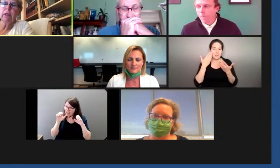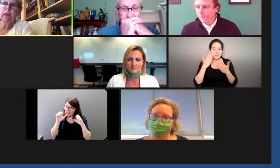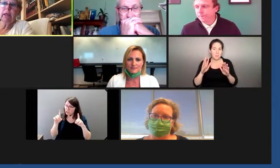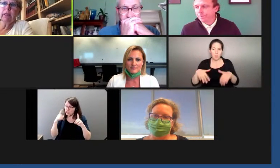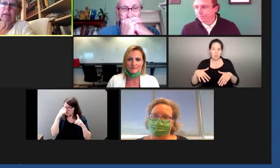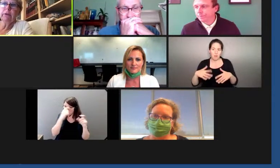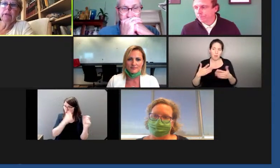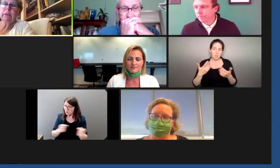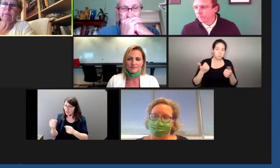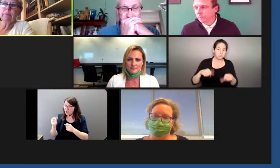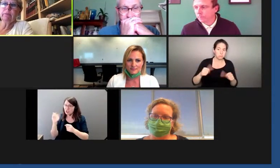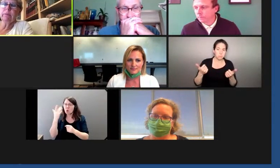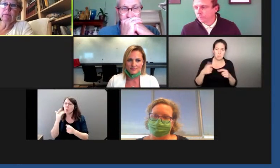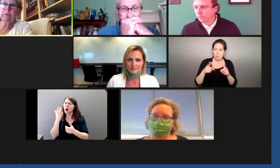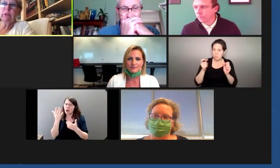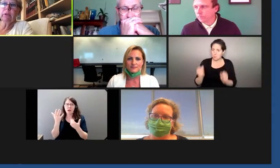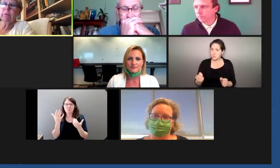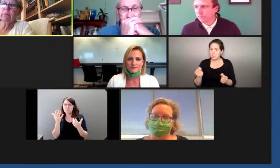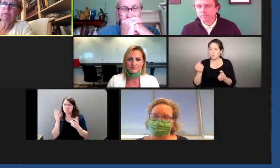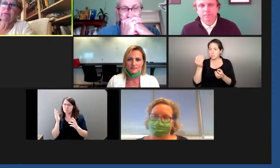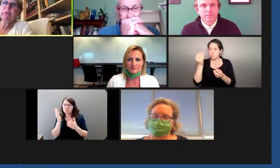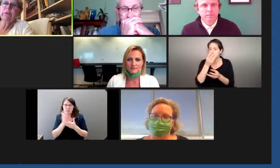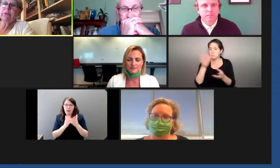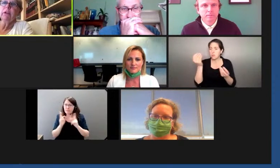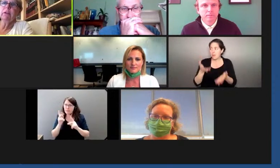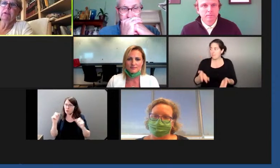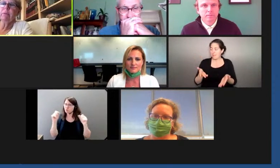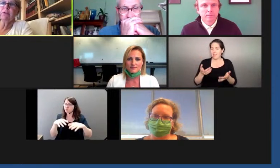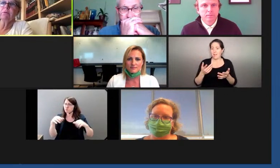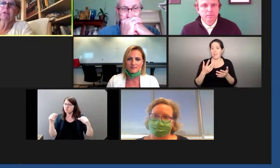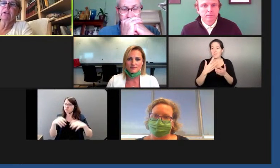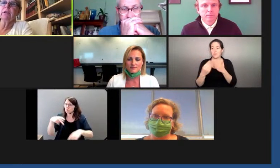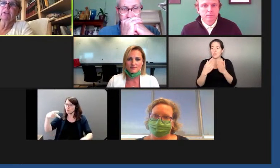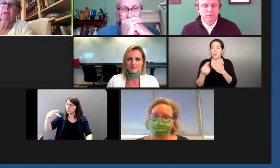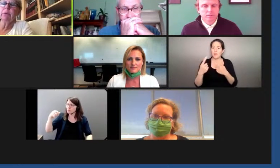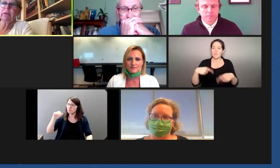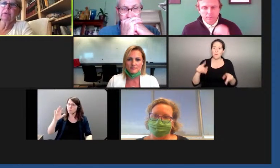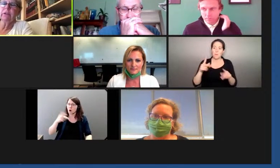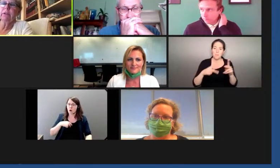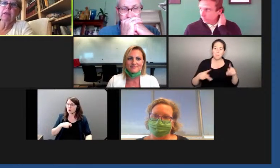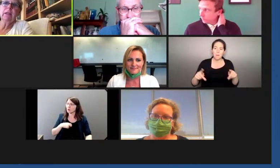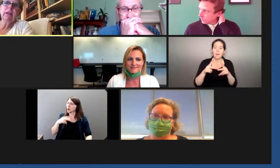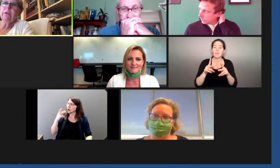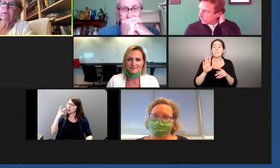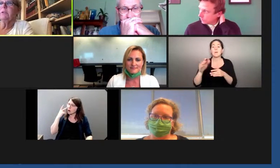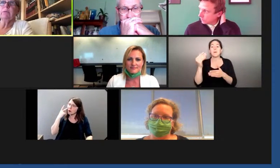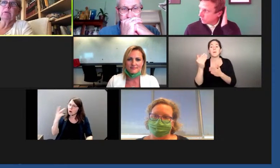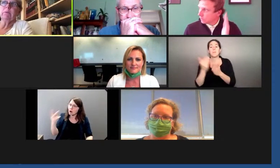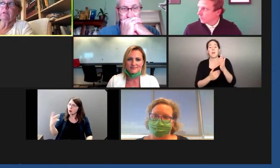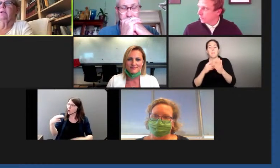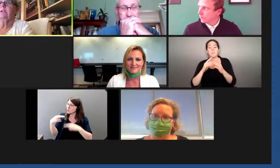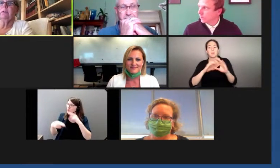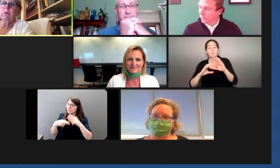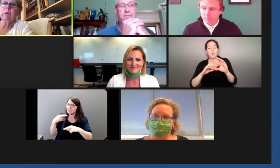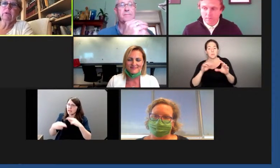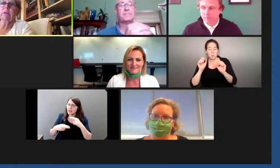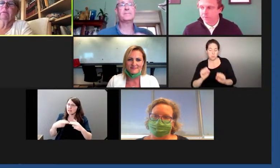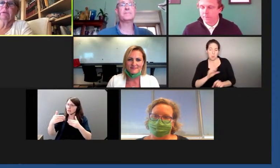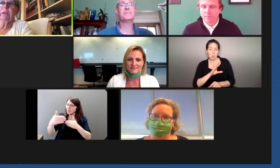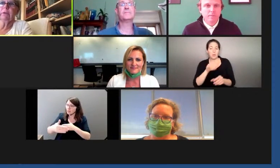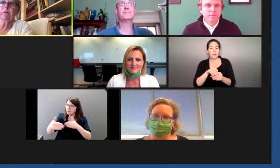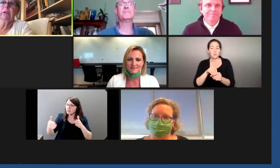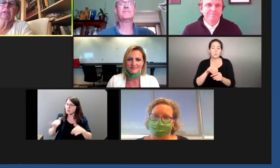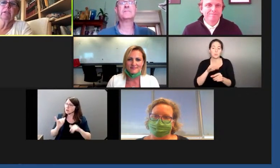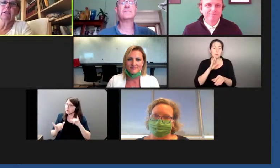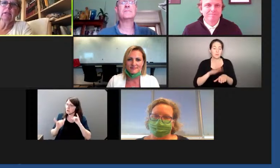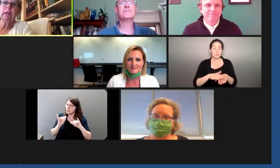parks and you know, seeing that they must recycle at the parks. I know sometimes it's done at Tim Hortons and stuff, but I